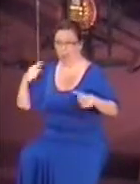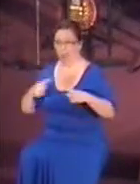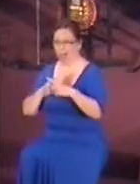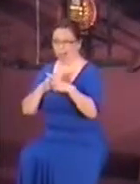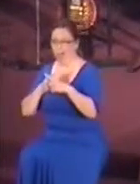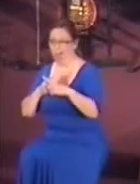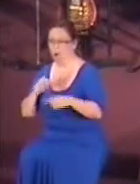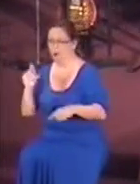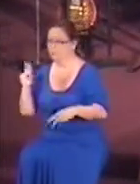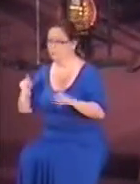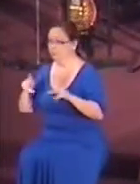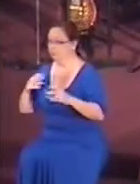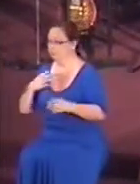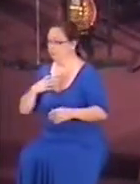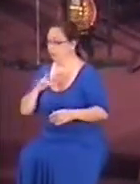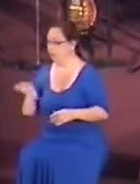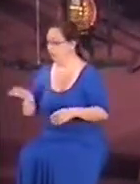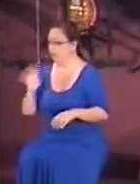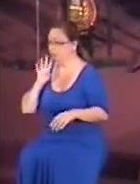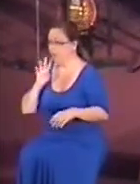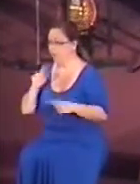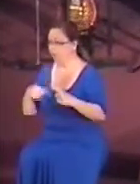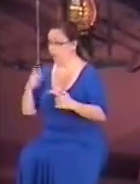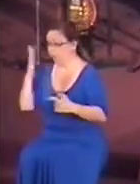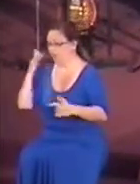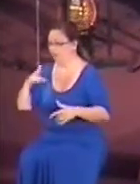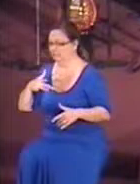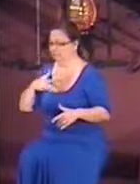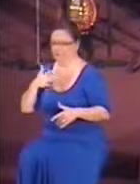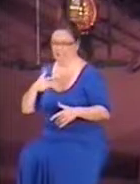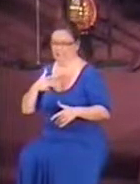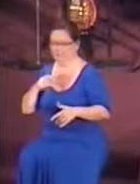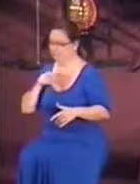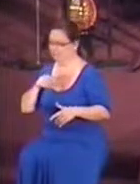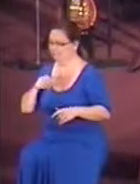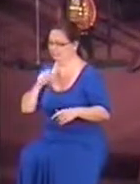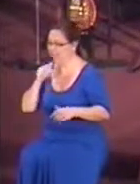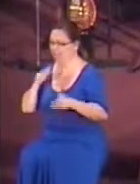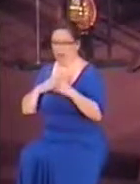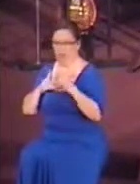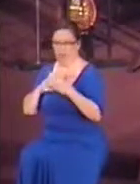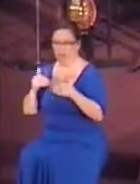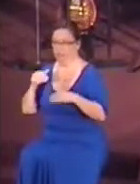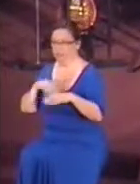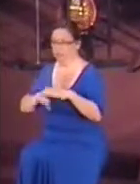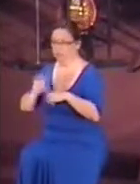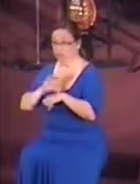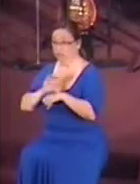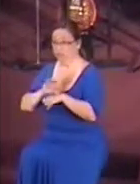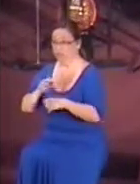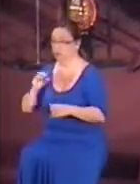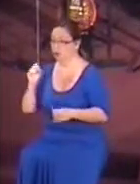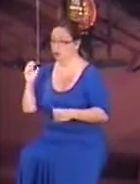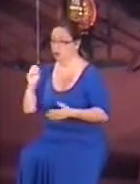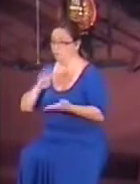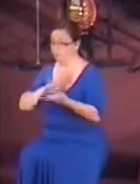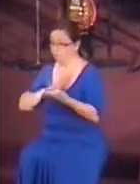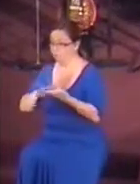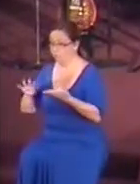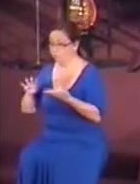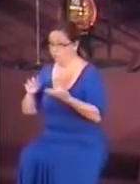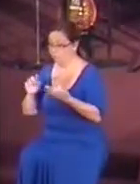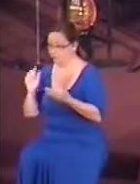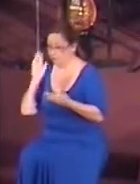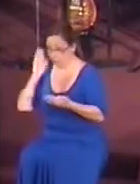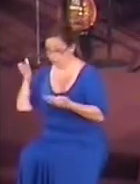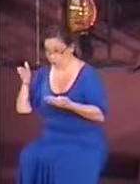or that people just don't like talking about them because they make you feel uncomfortable in church. And so in four weeks, we're going to be talking